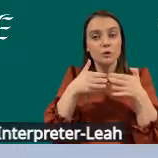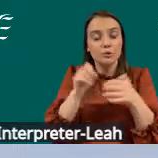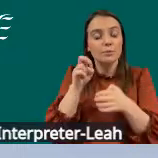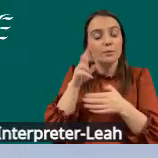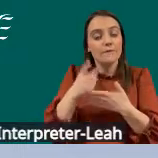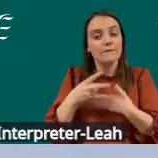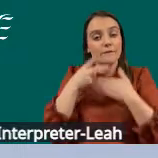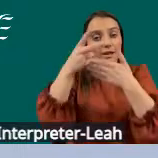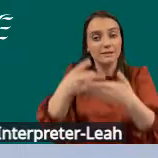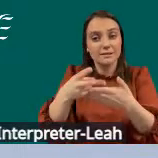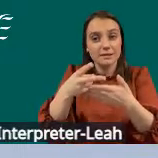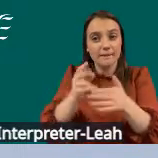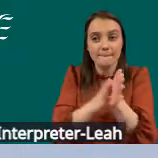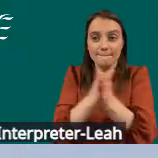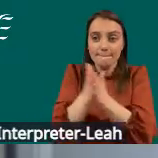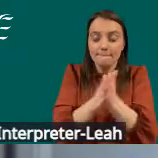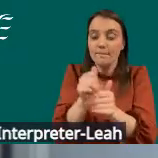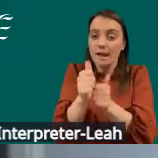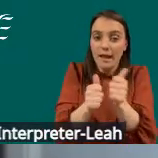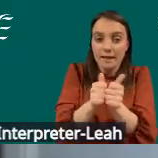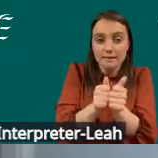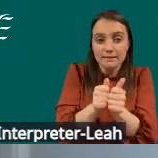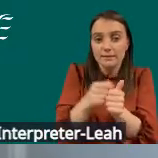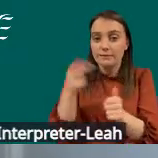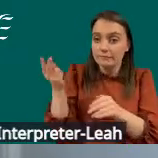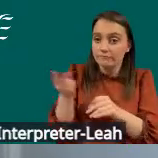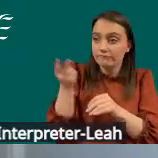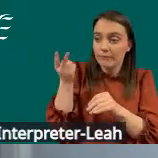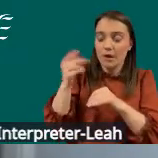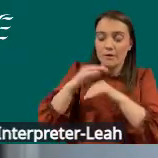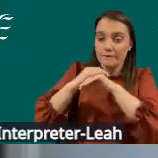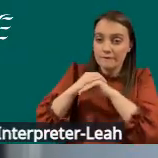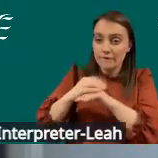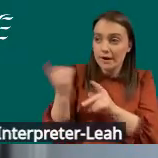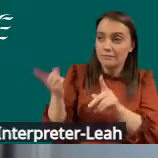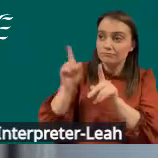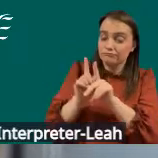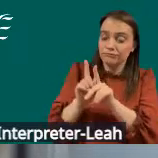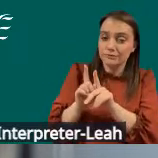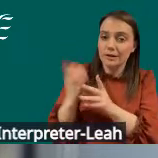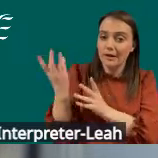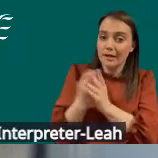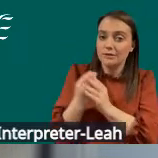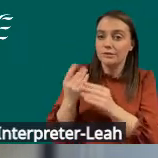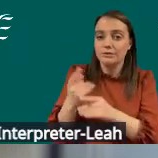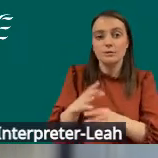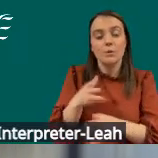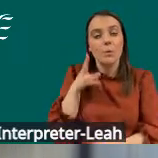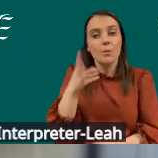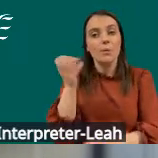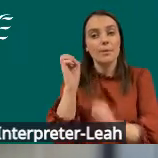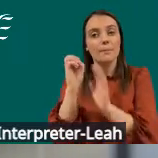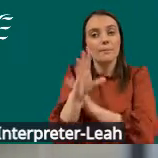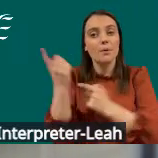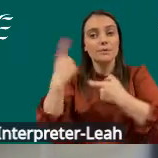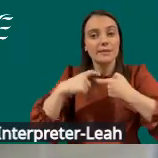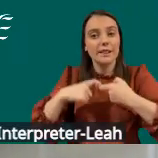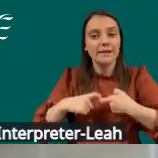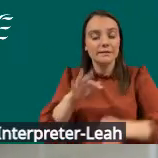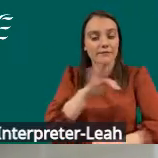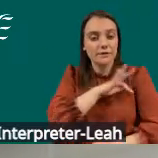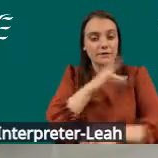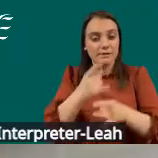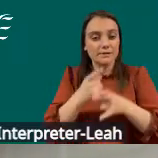Get active. Get a partner or friend on board to help keep you accountable. We'll post some links to self-help tools